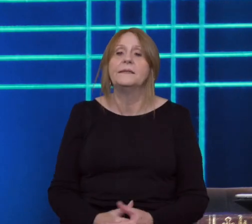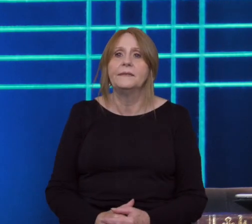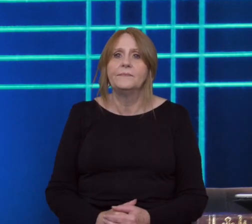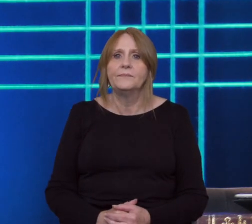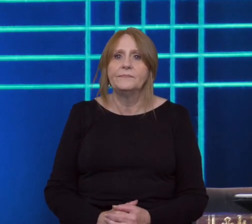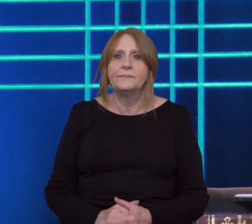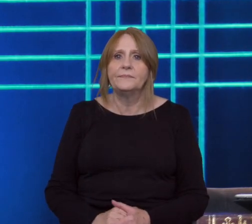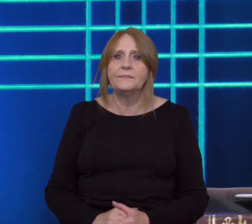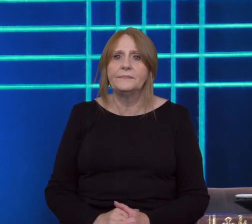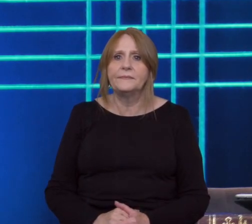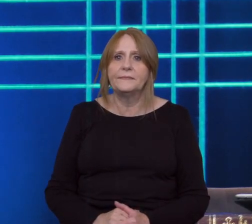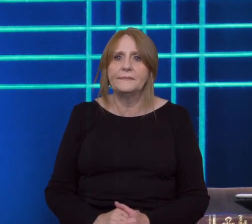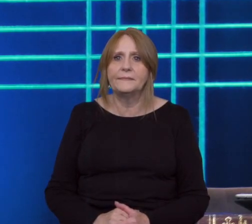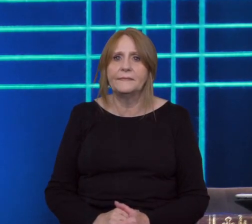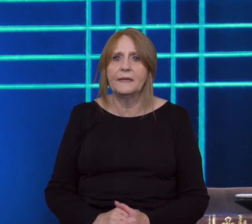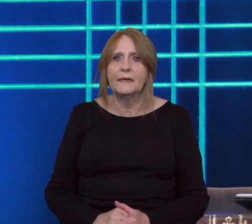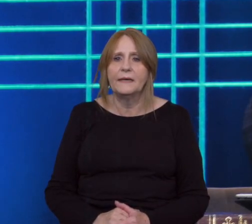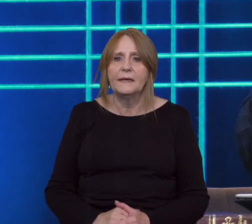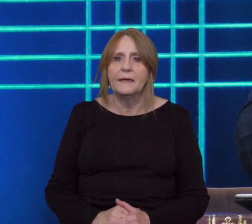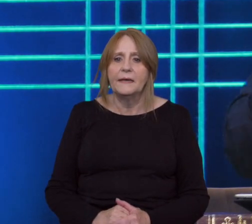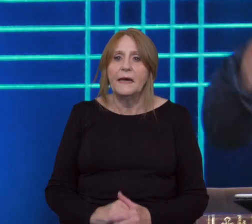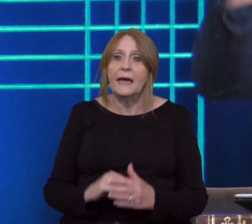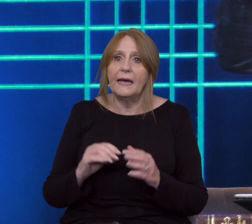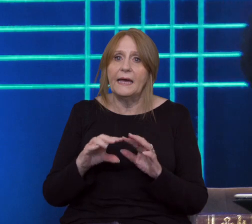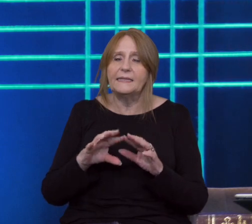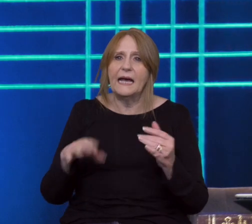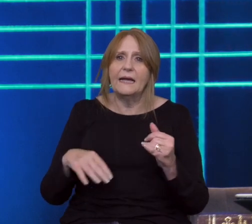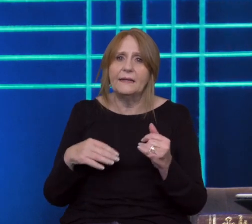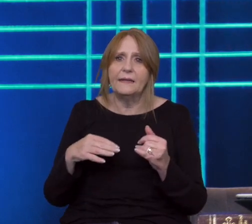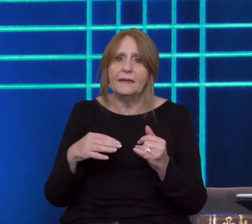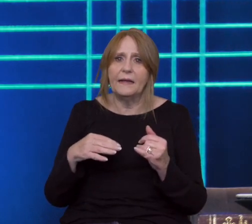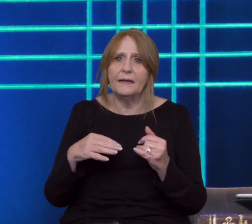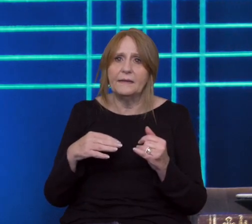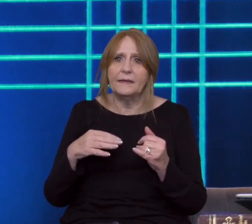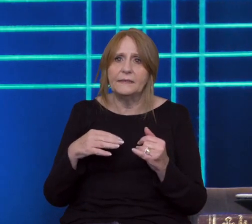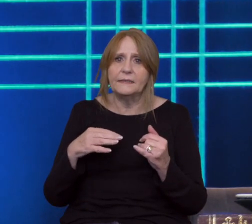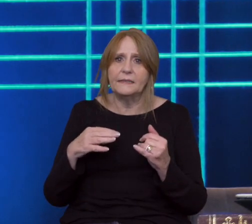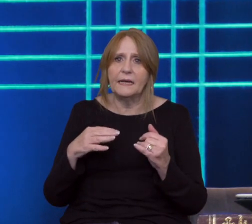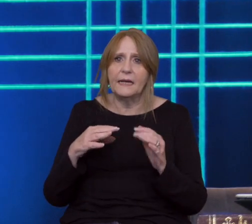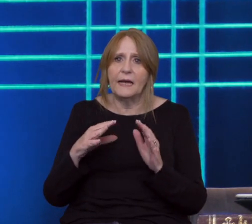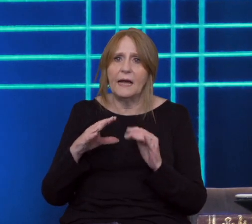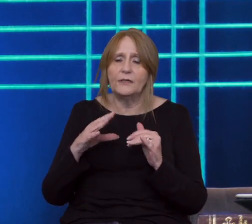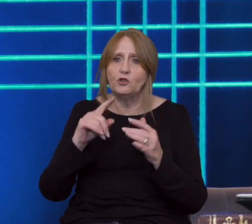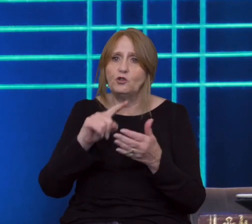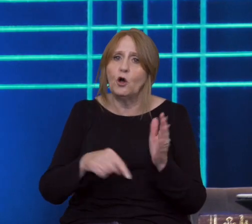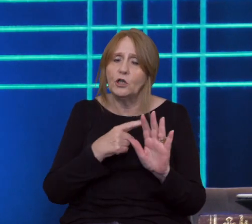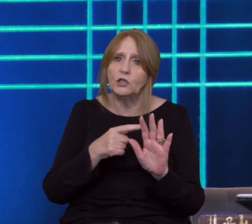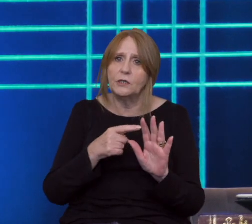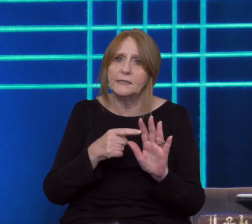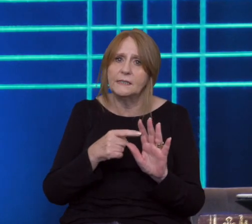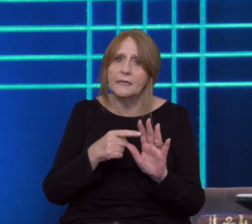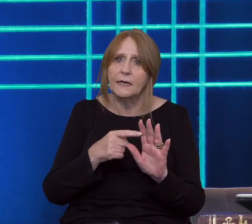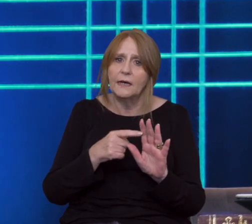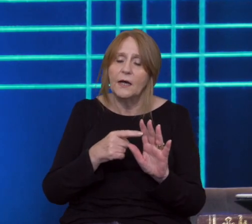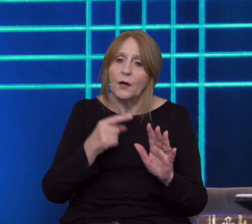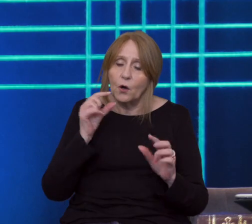of the whole book. It's an ending of all that's gone before. And Joshua has called both